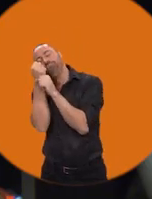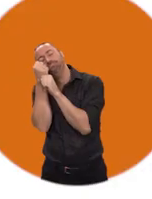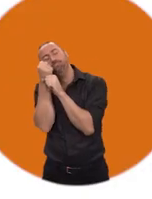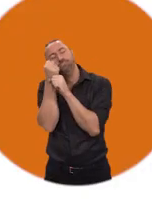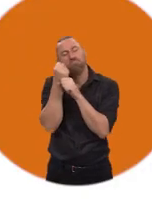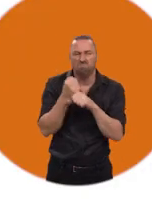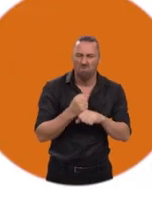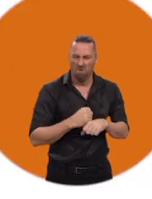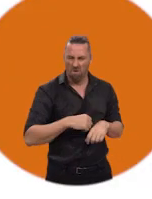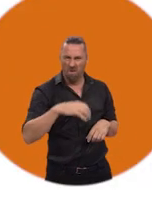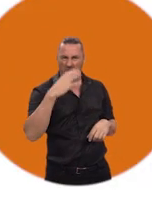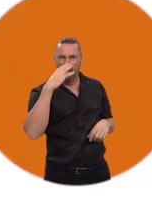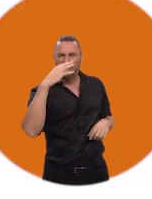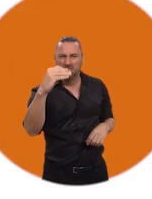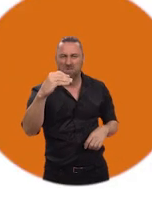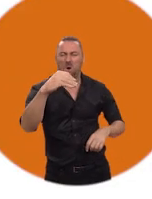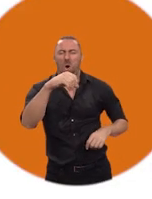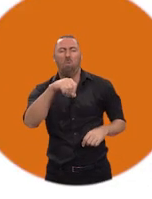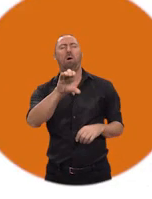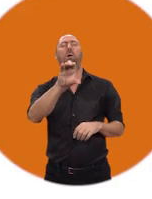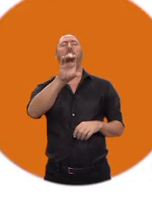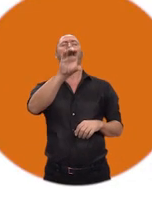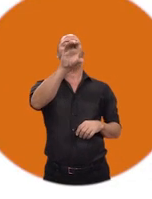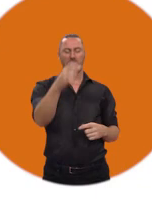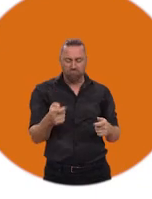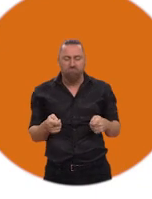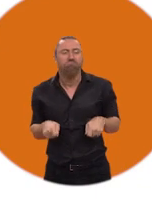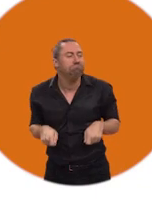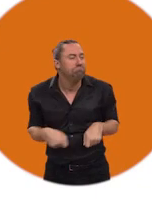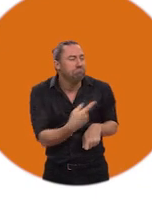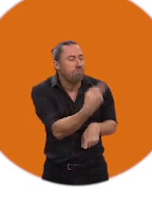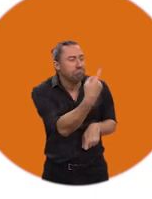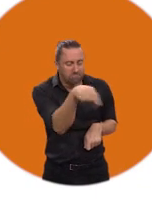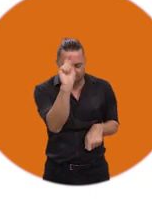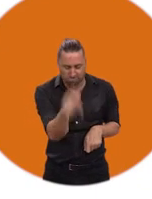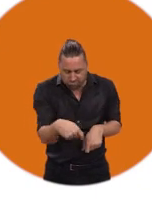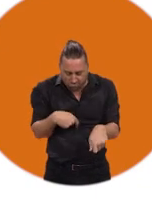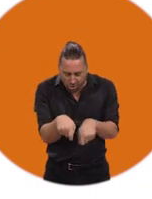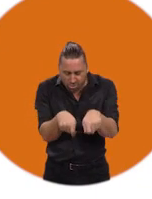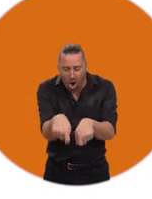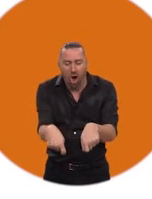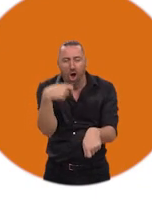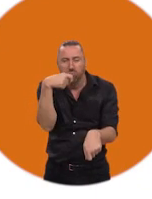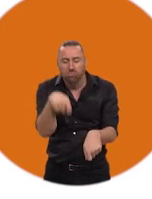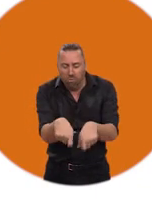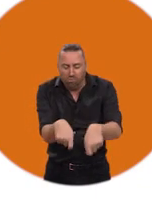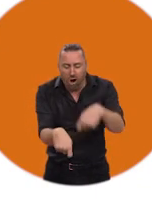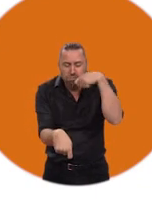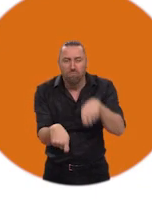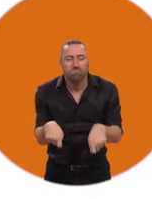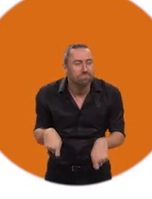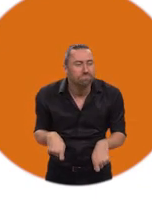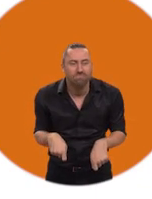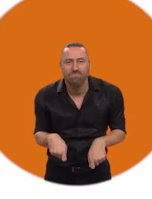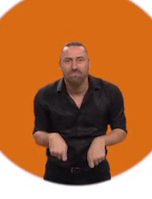Dingo howled out, bring the chook over here. My breakfast can start with a chunk of its ear.